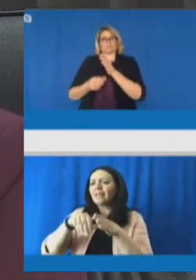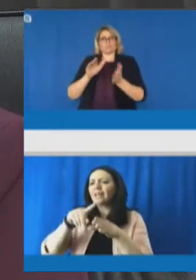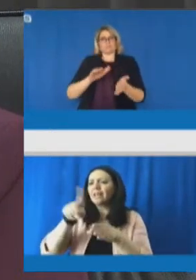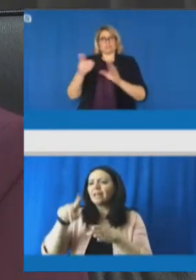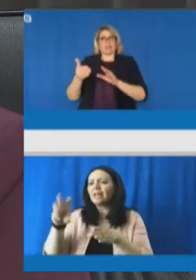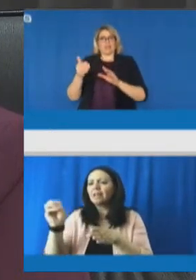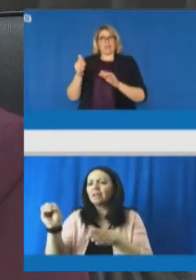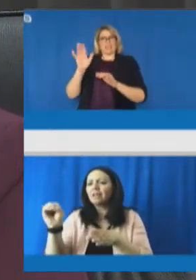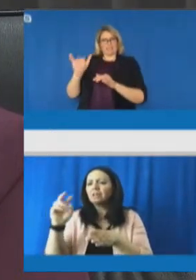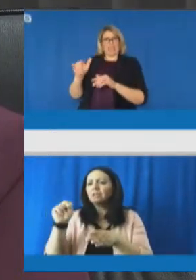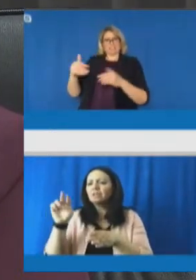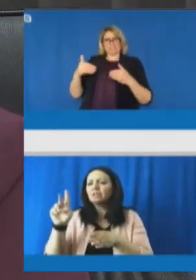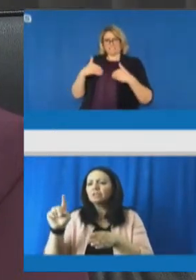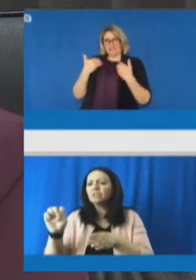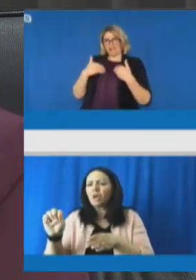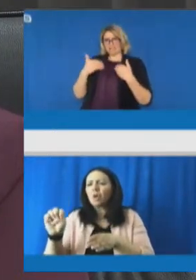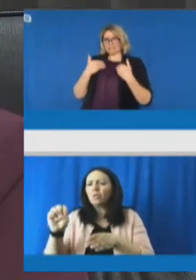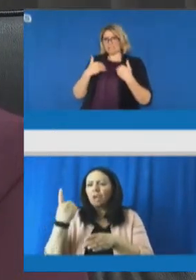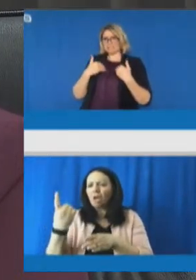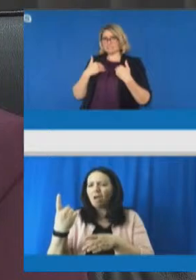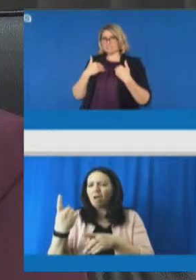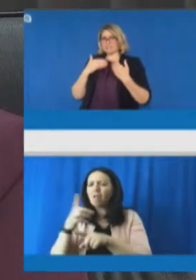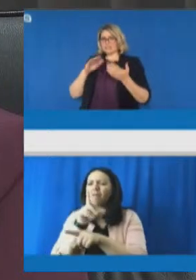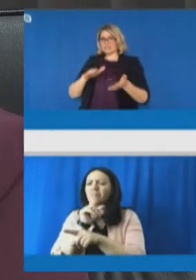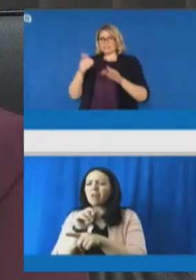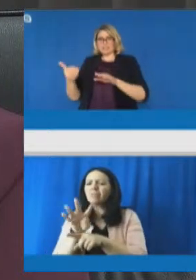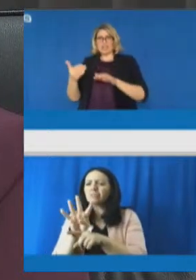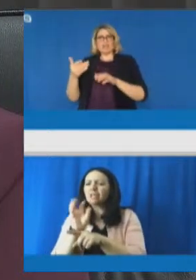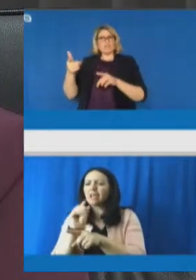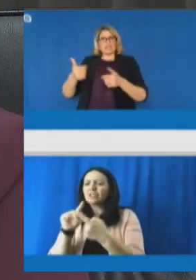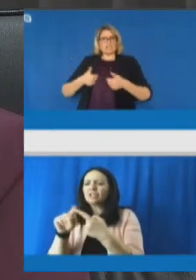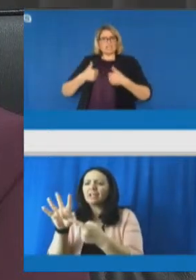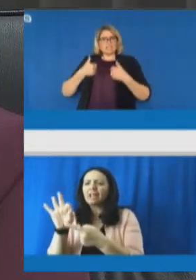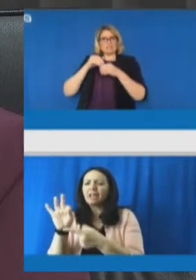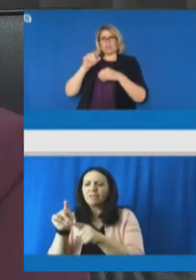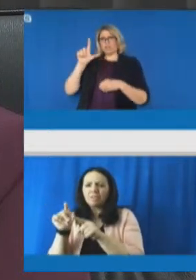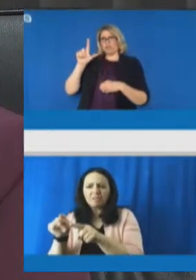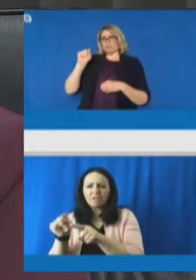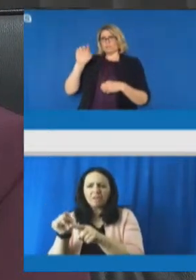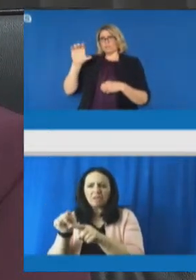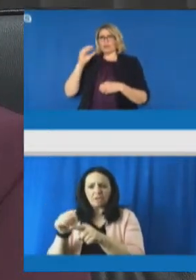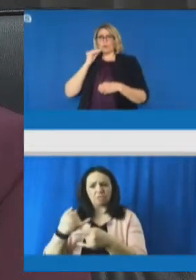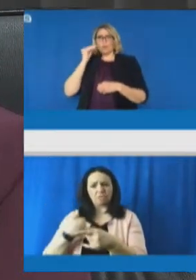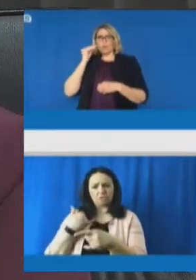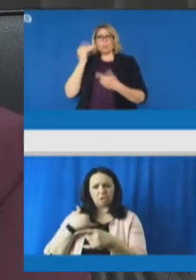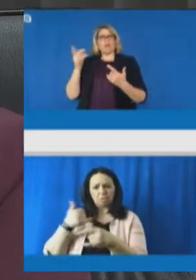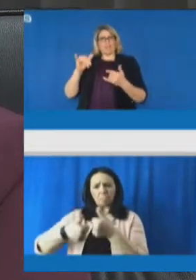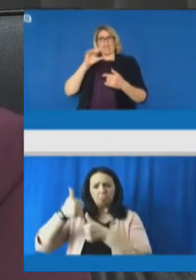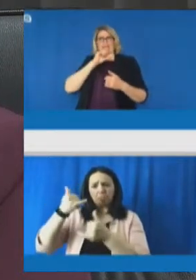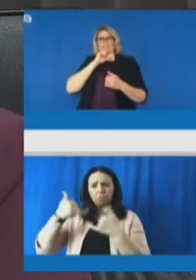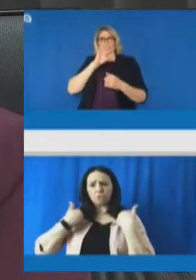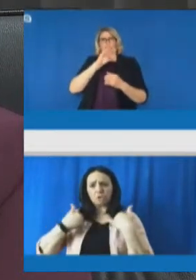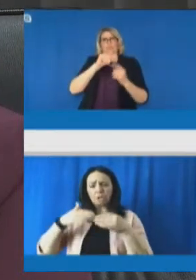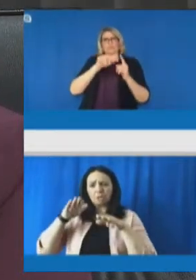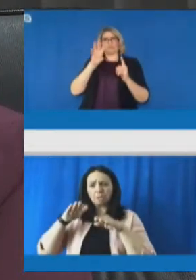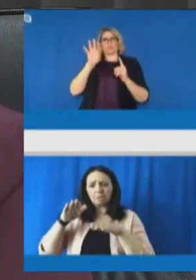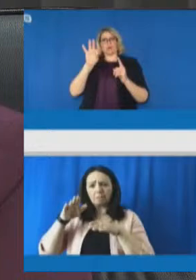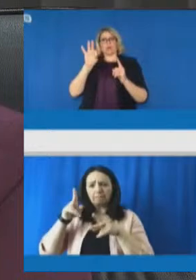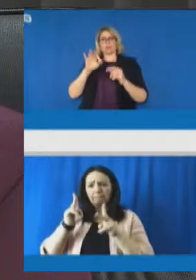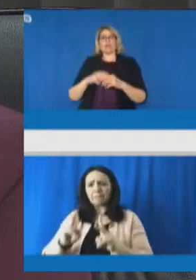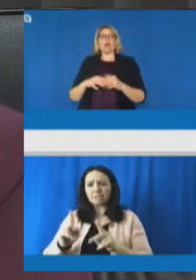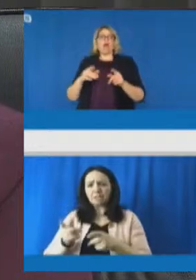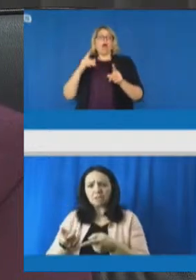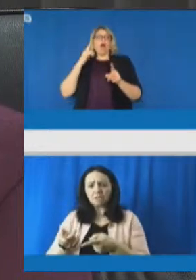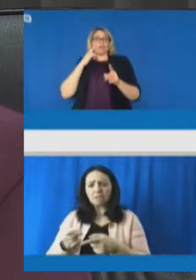that. But obviously, people of any age can have complications of COVID-19, but the higher